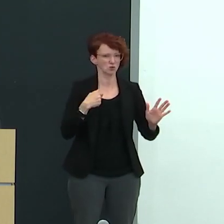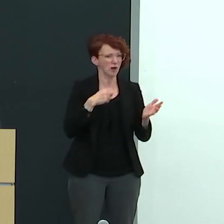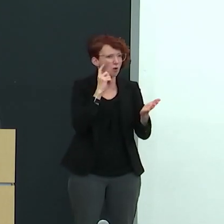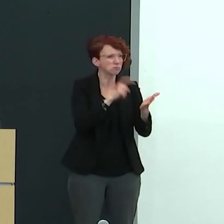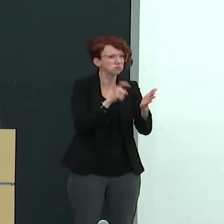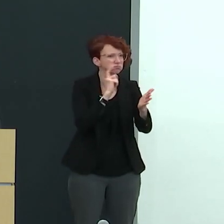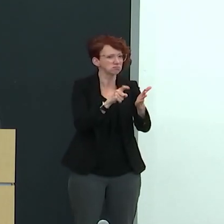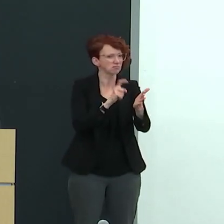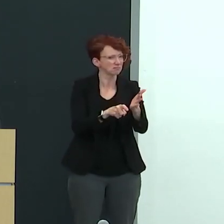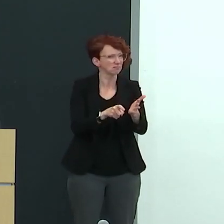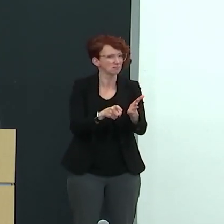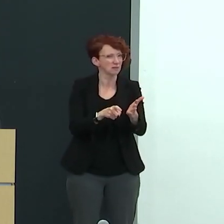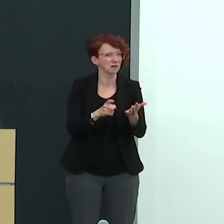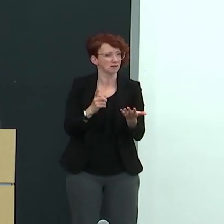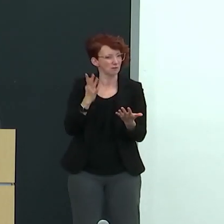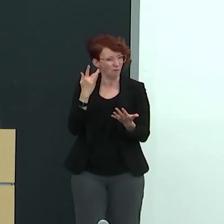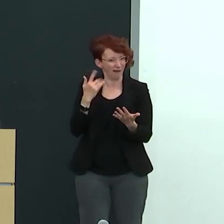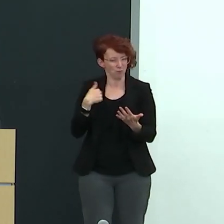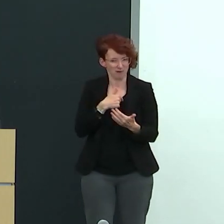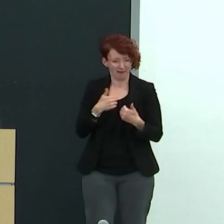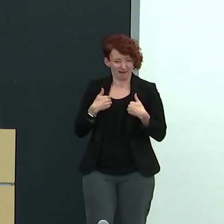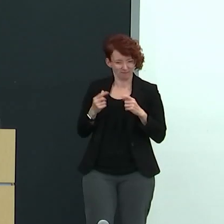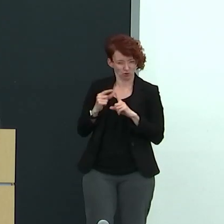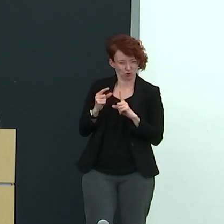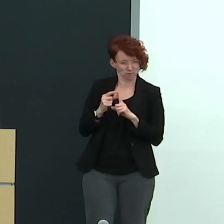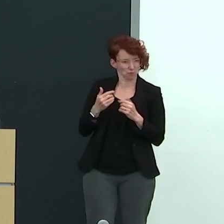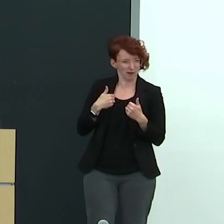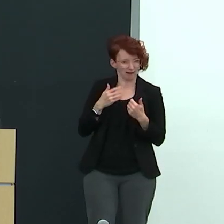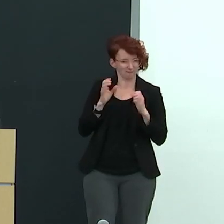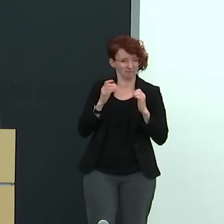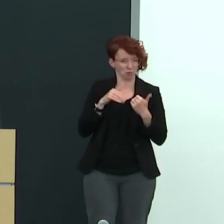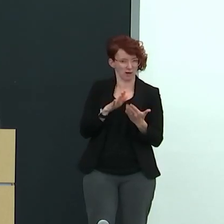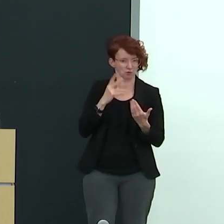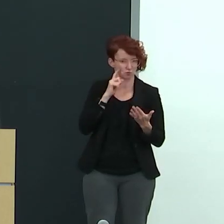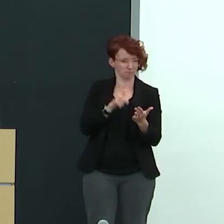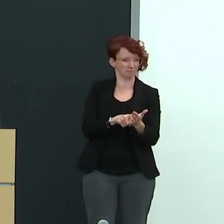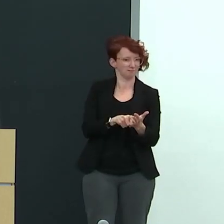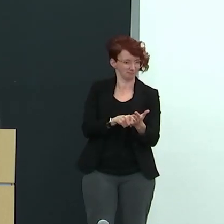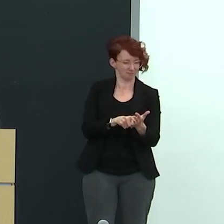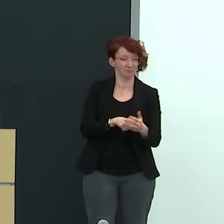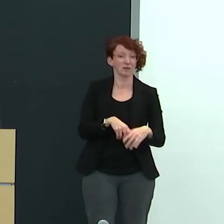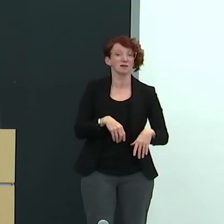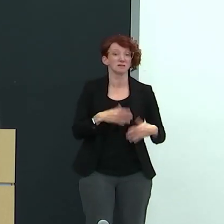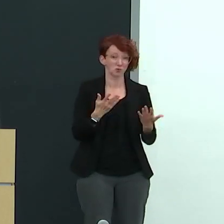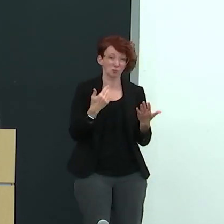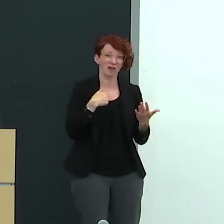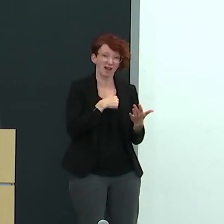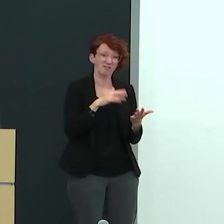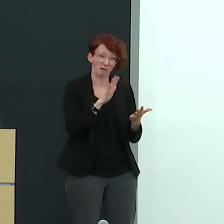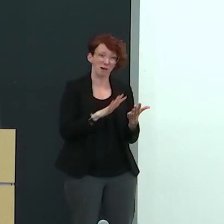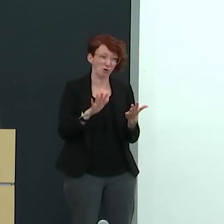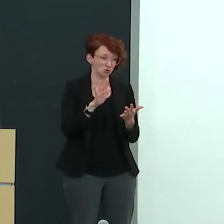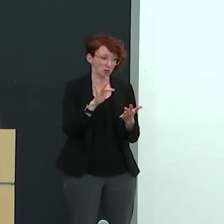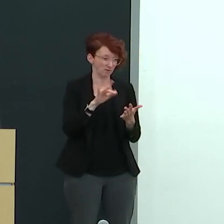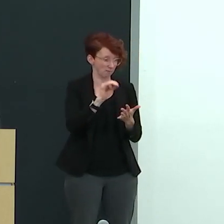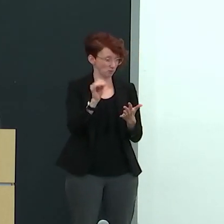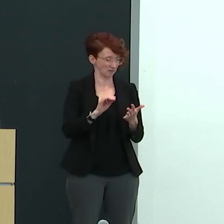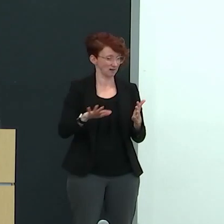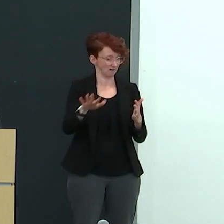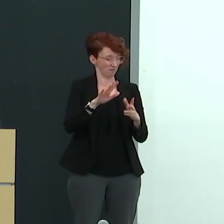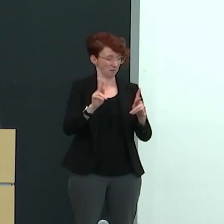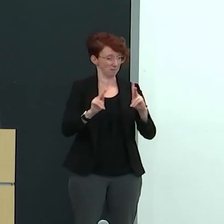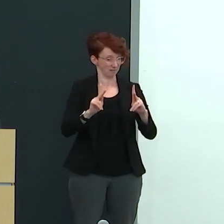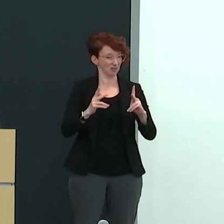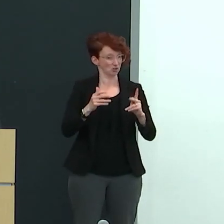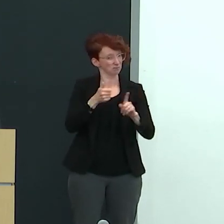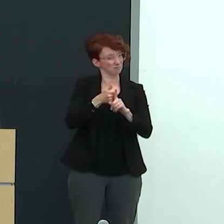Most recent data suggests that 15 to 20% of the U.S. population is neurodivergent. Researchers suggest that these significant